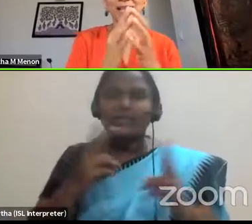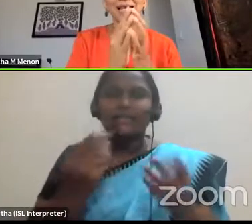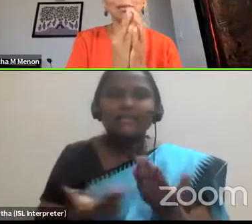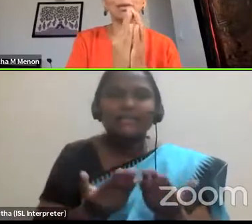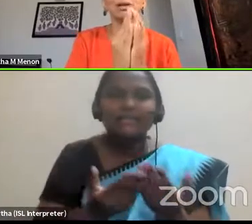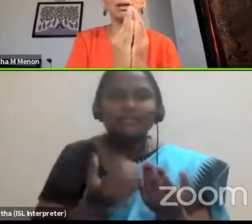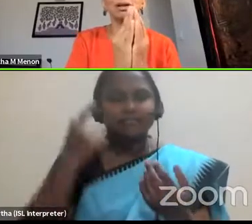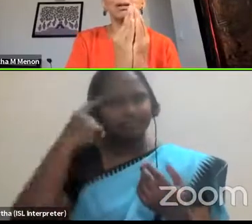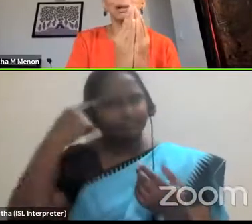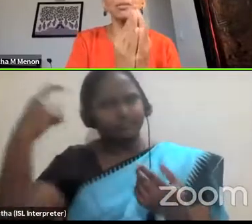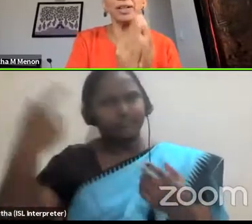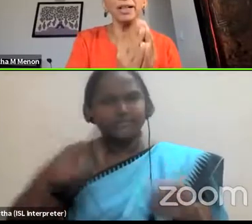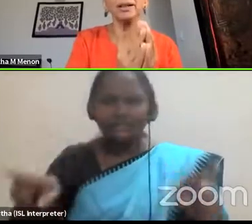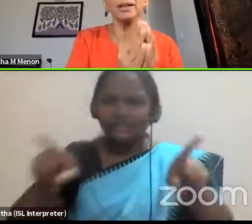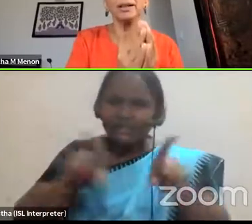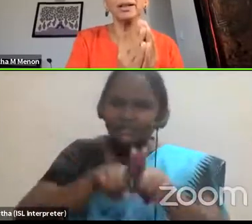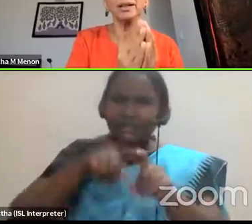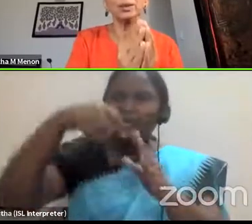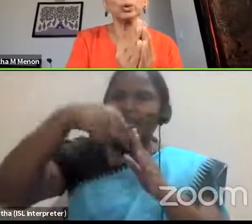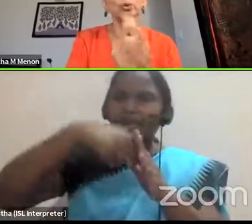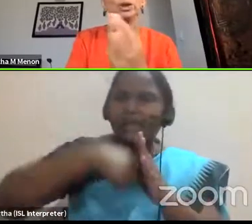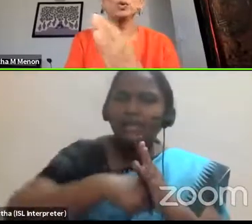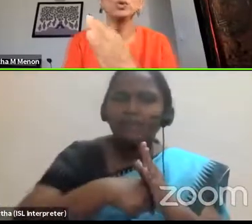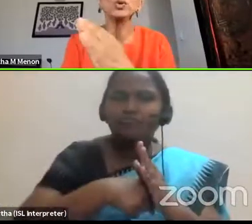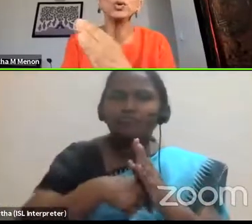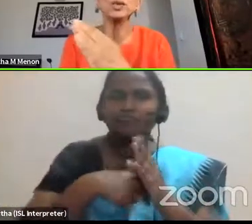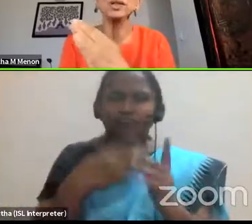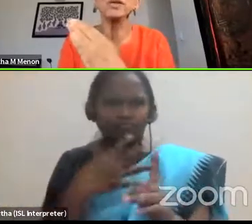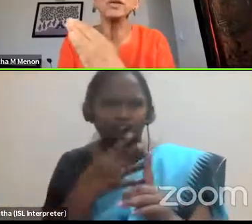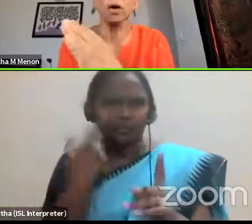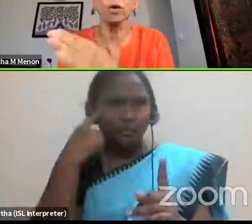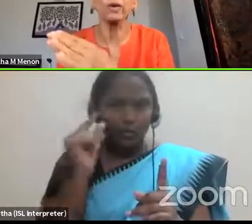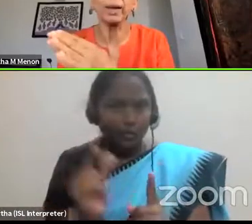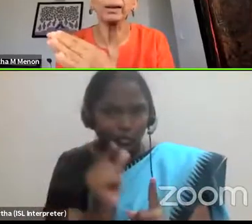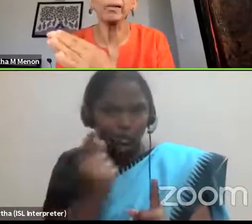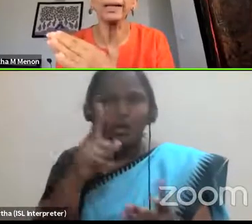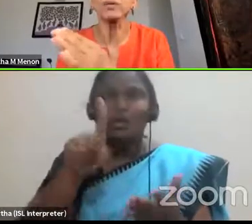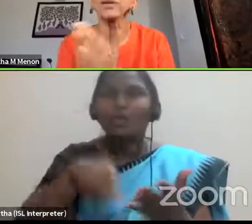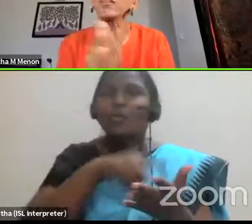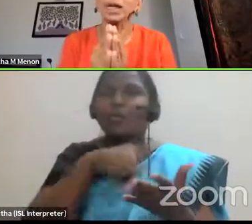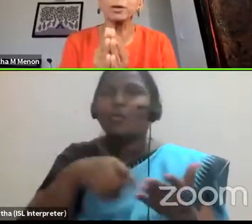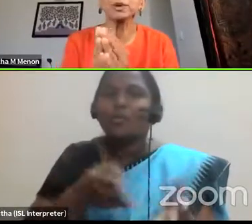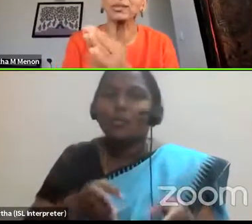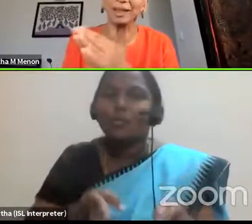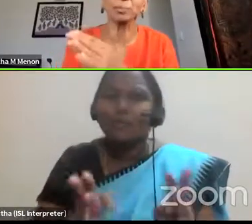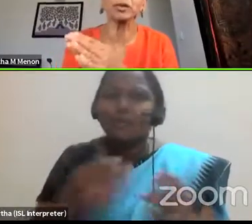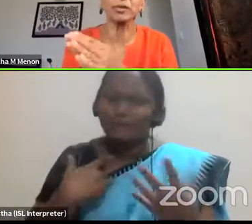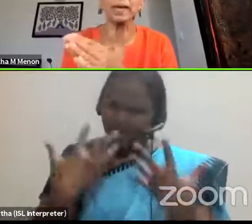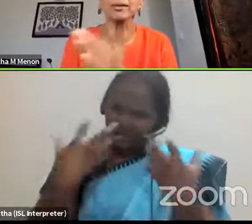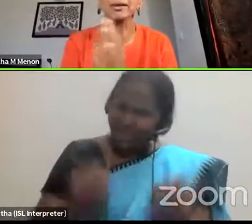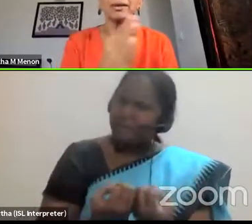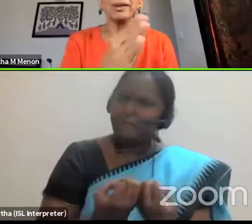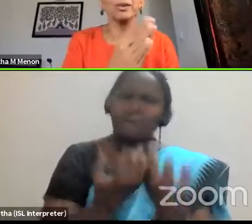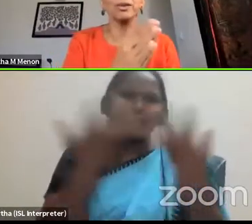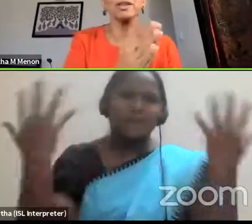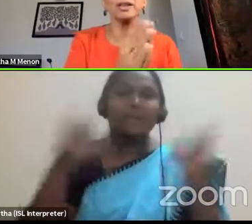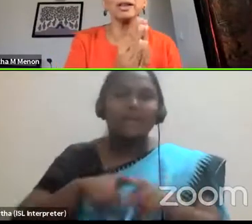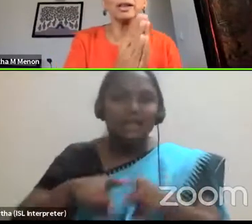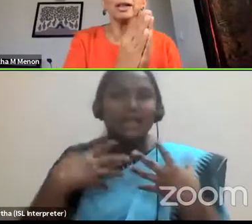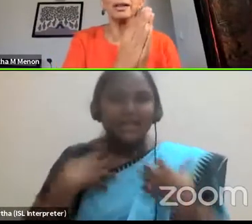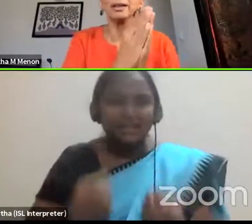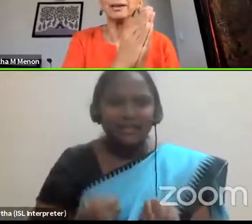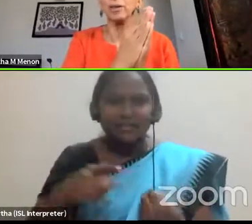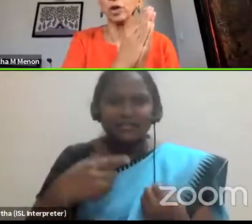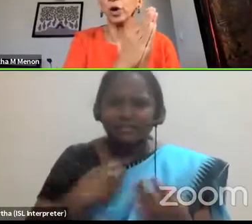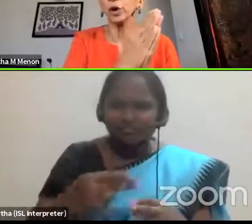the same deep fake could be used in a wrong way, right? And we have multiple examples of that.